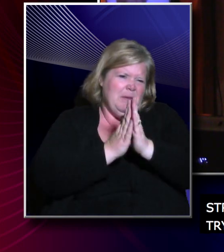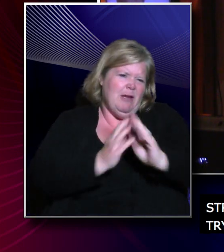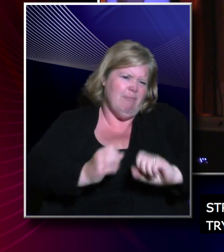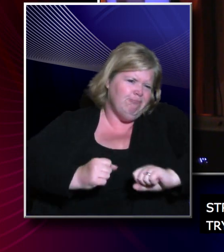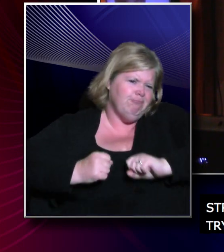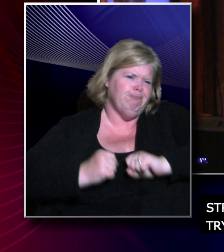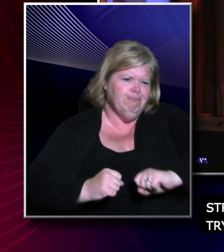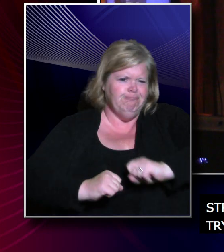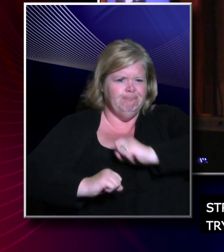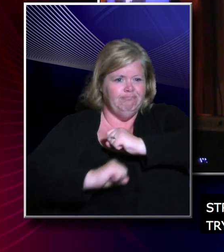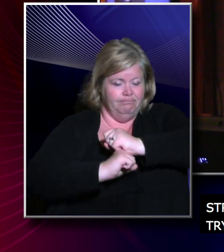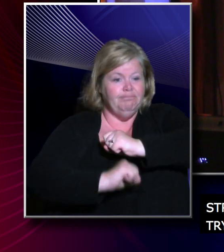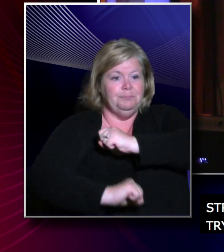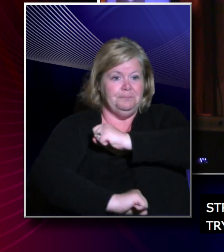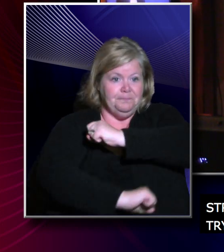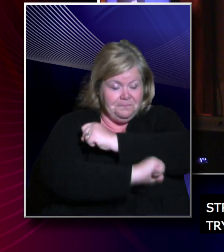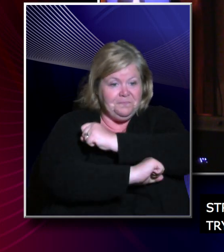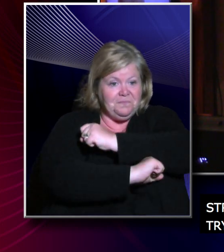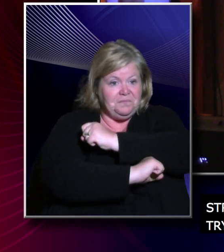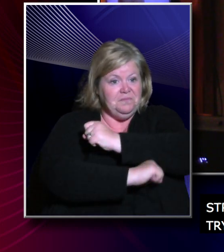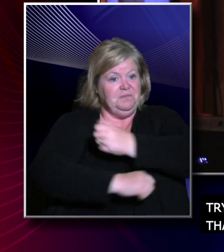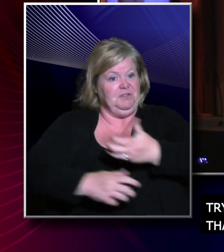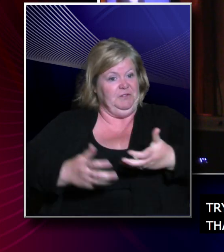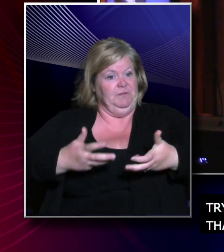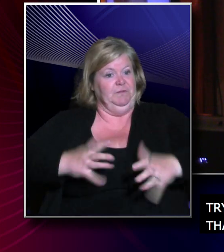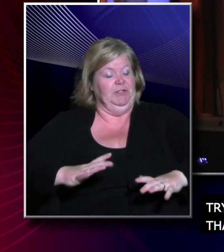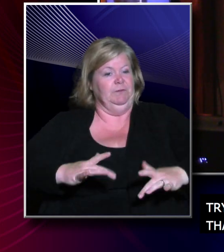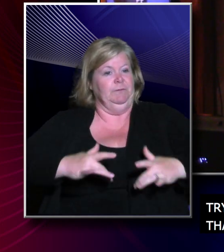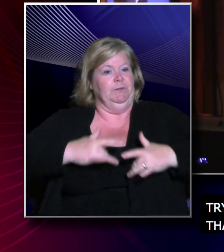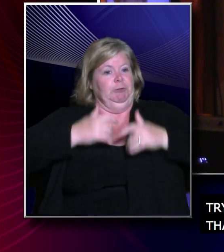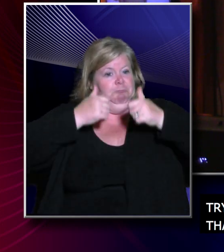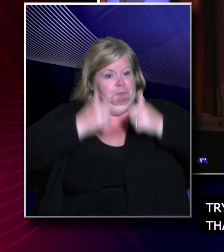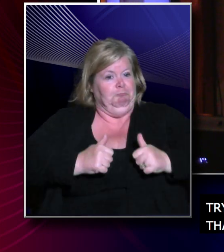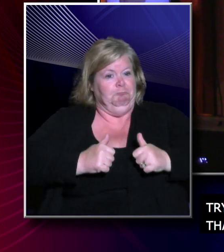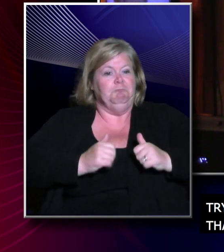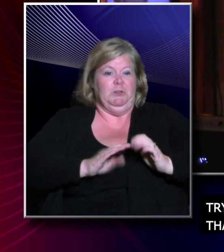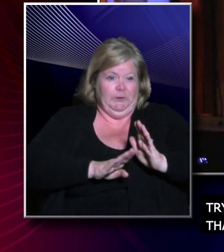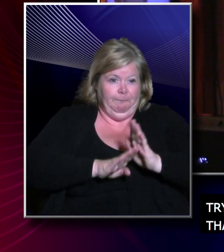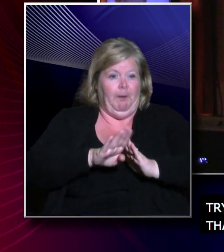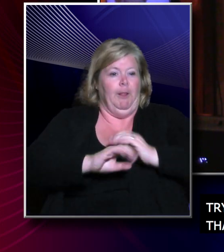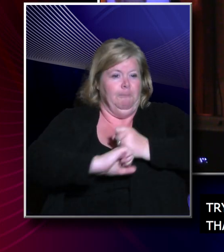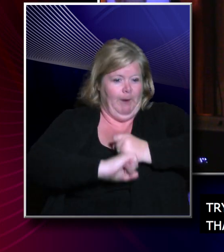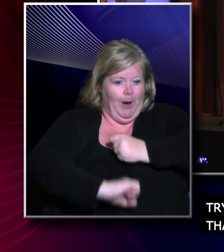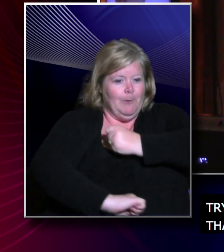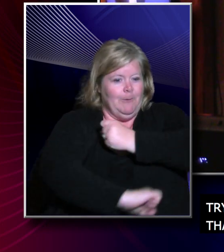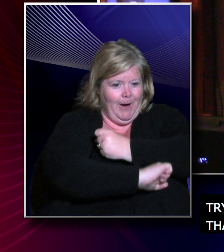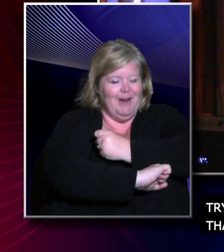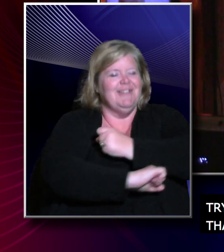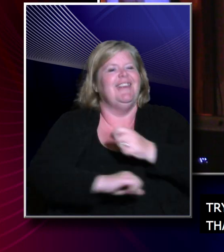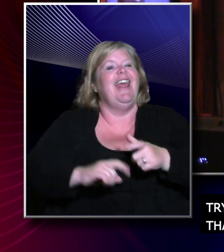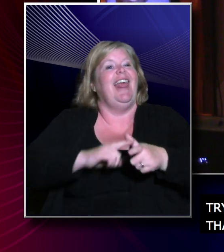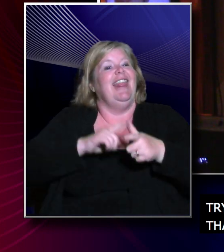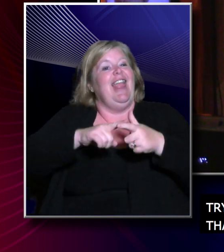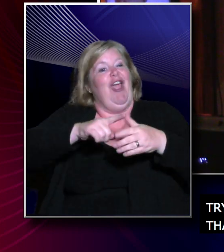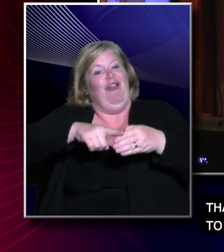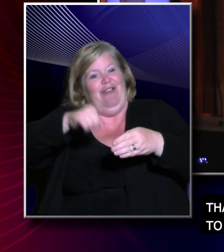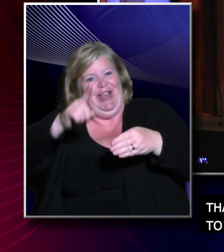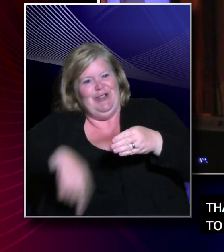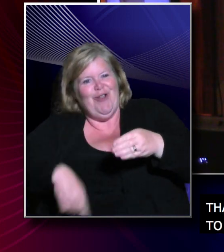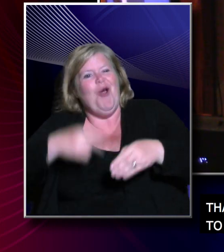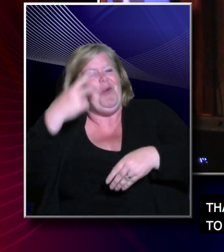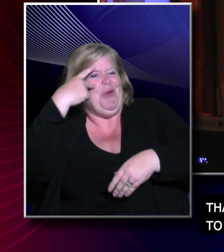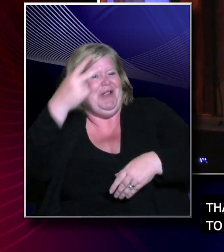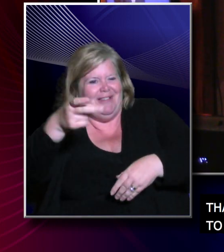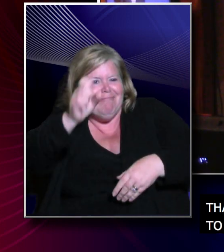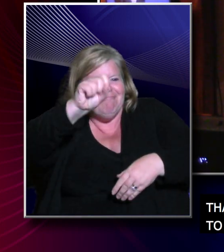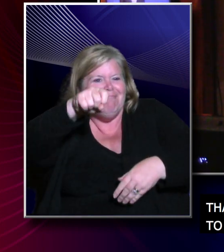And once we have that fully developed, then we will see what we want to see with student success